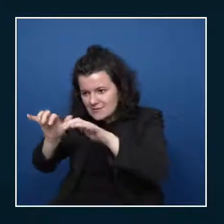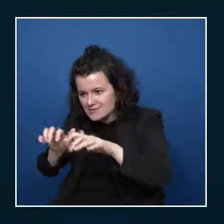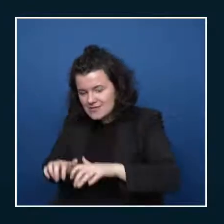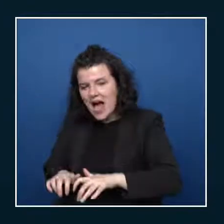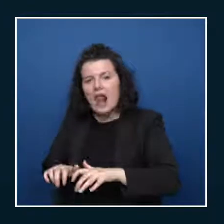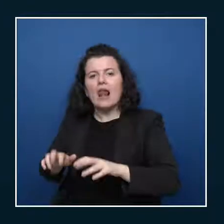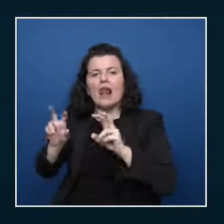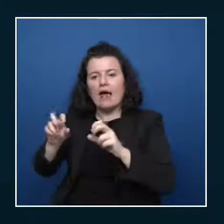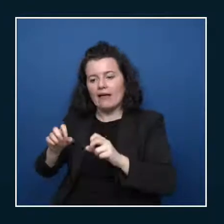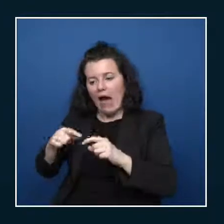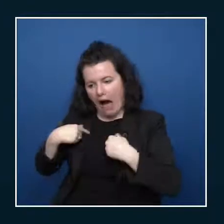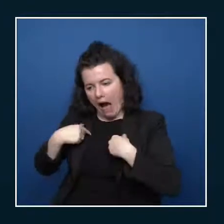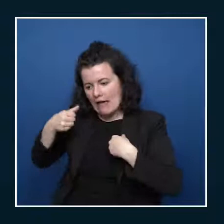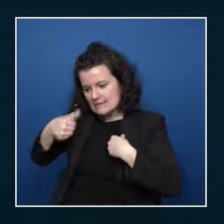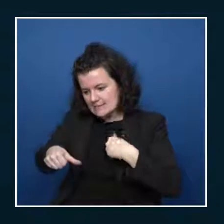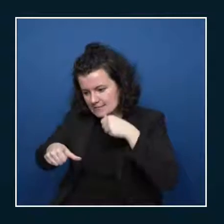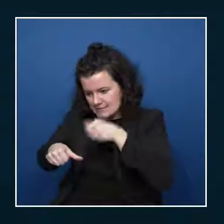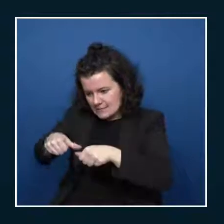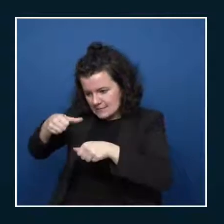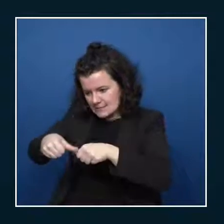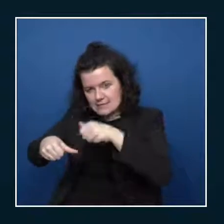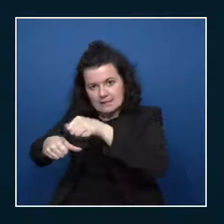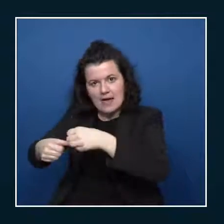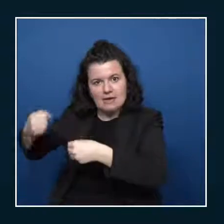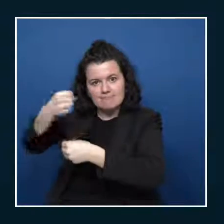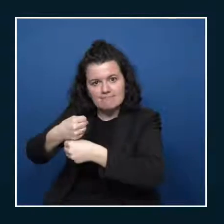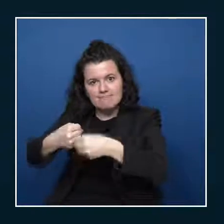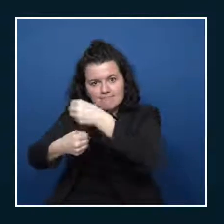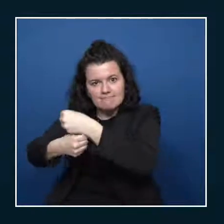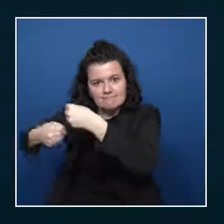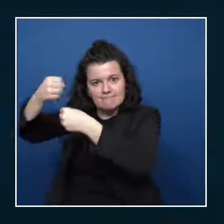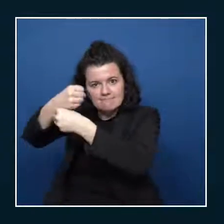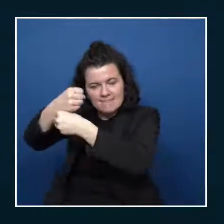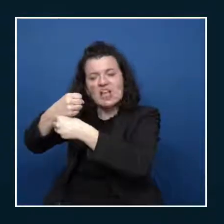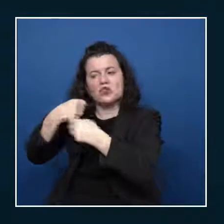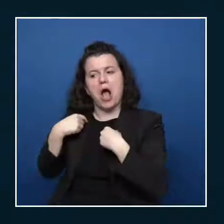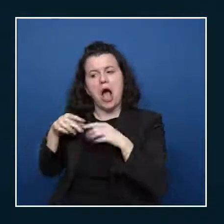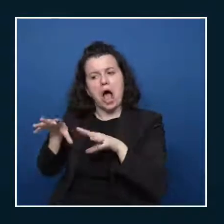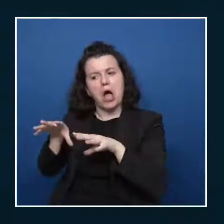of just making it more a